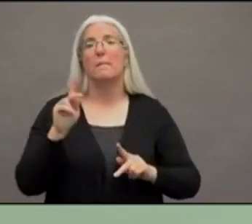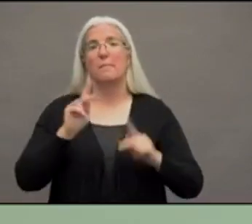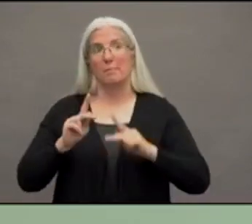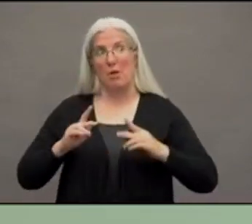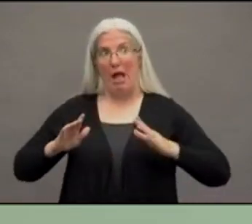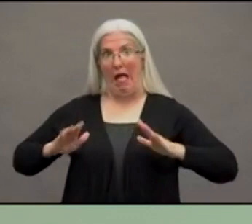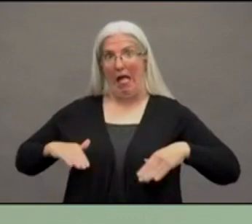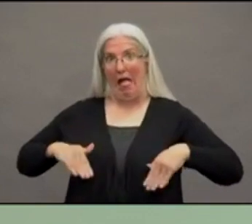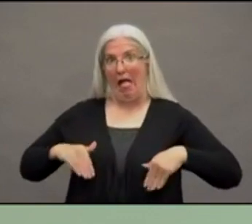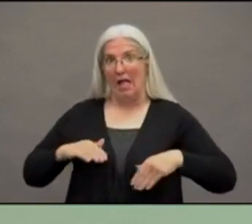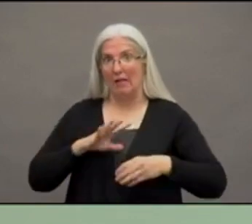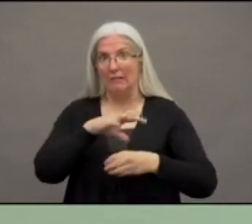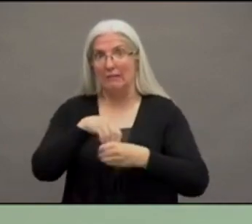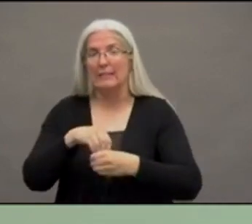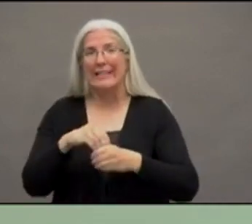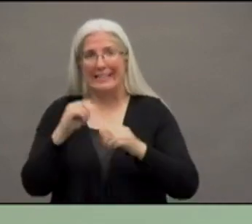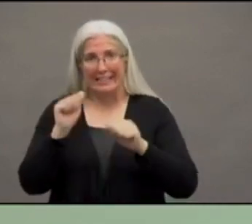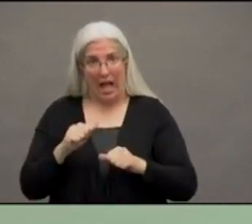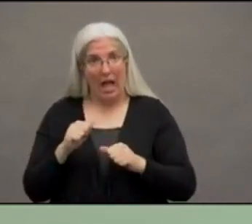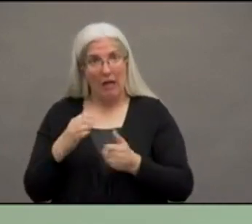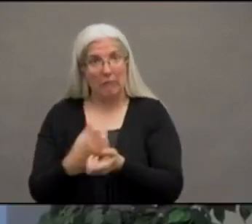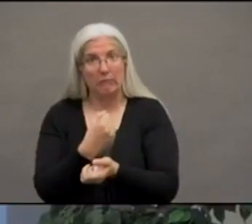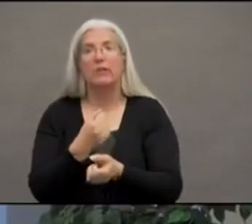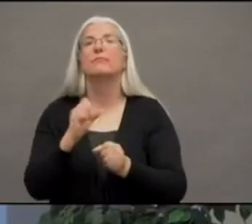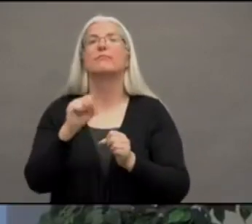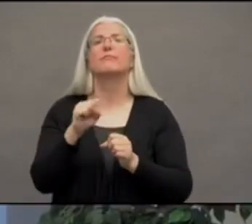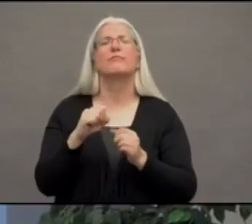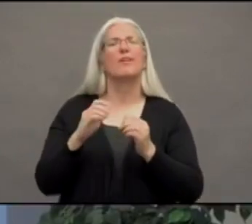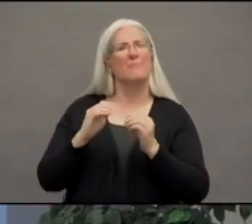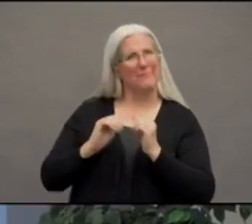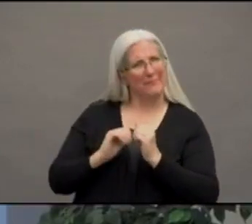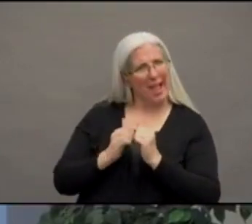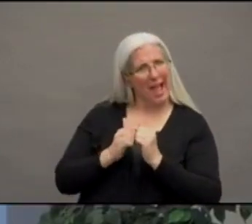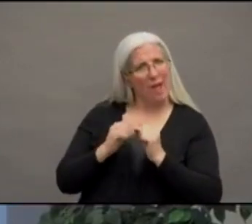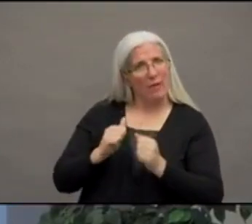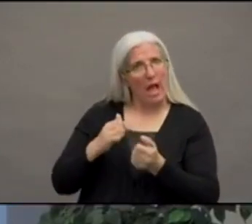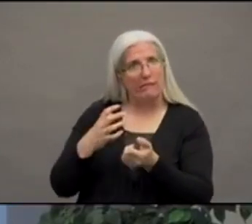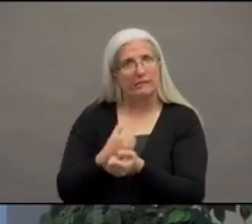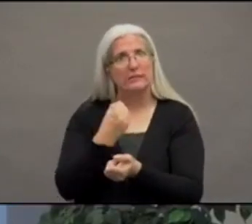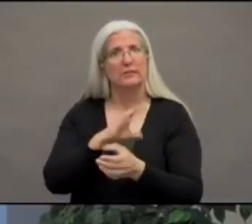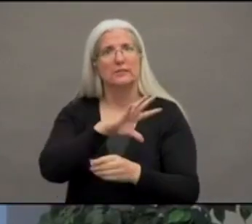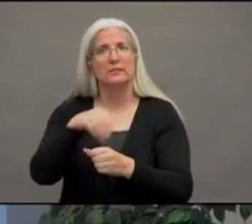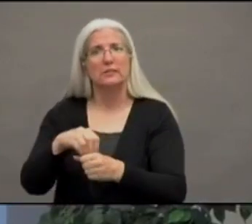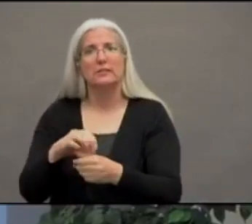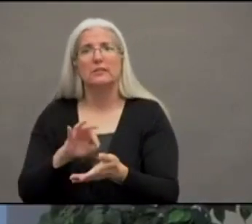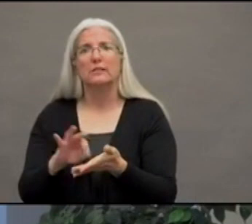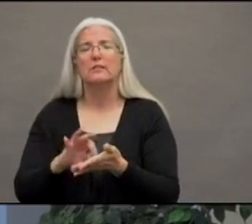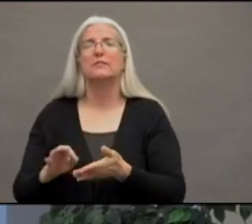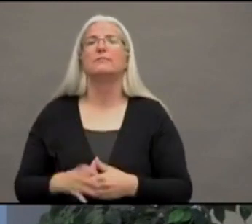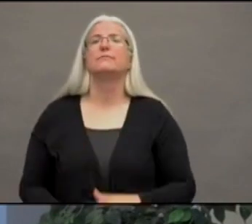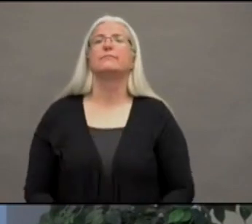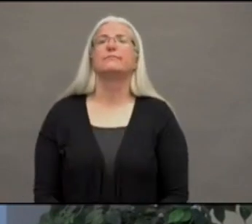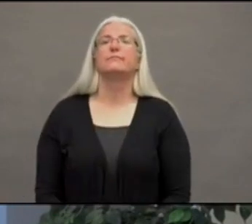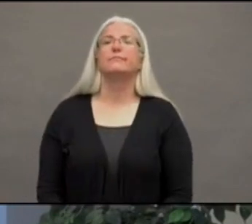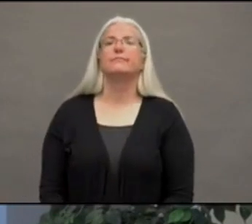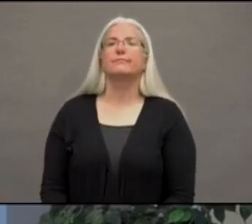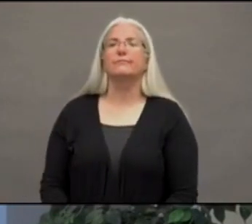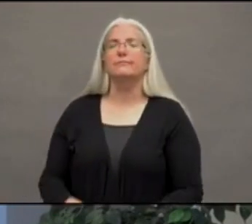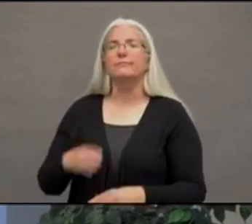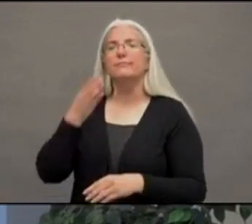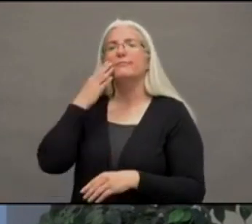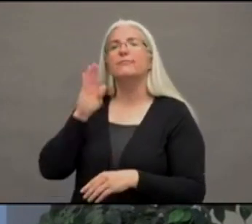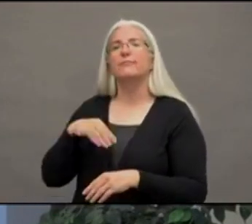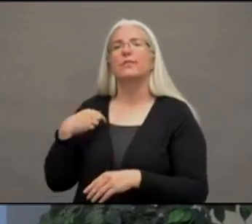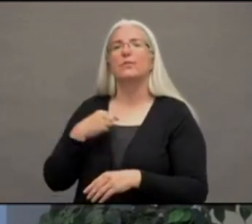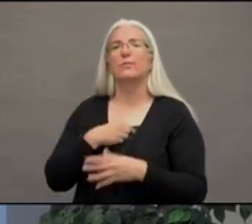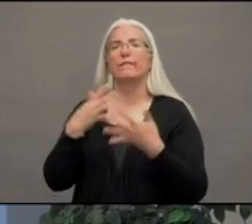or online, or how can they participate? Absolutely. While we celebrated Census Day on April 1st, 2020,